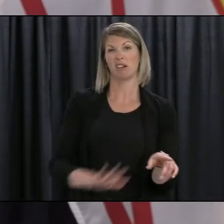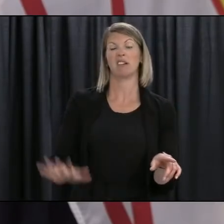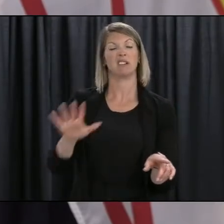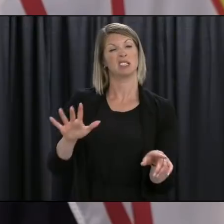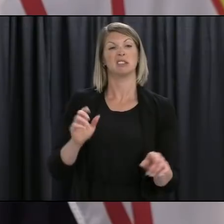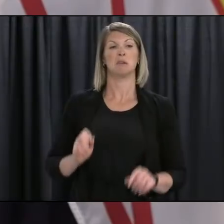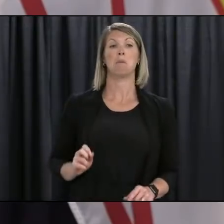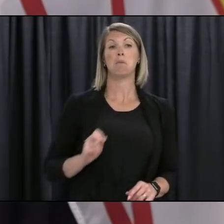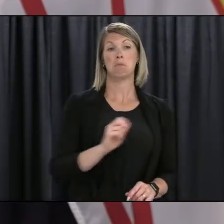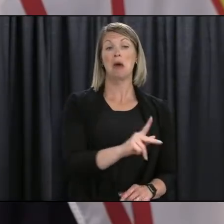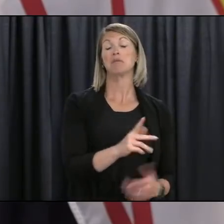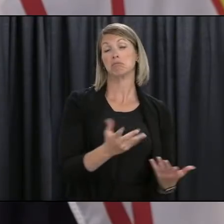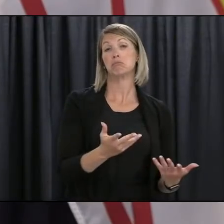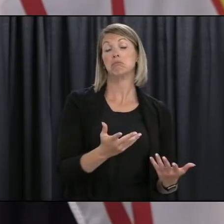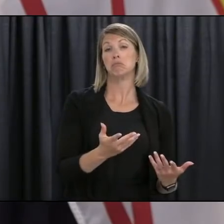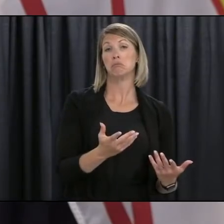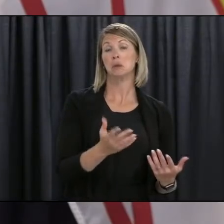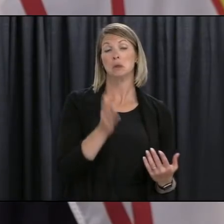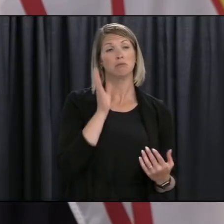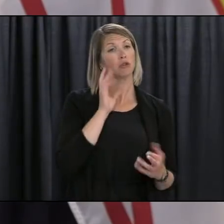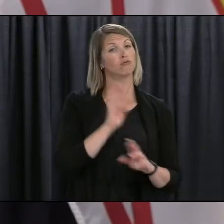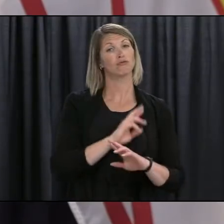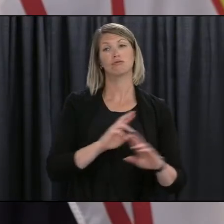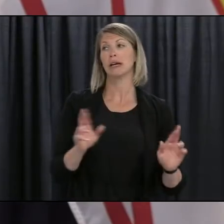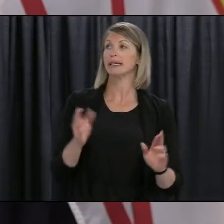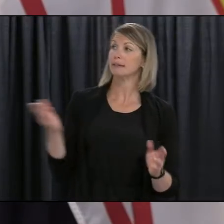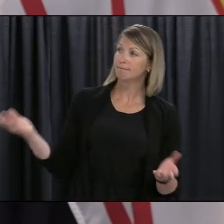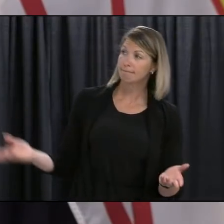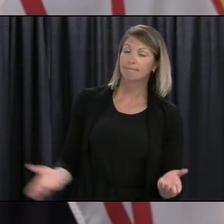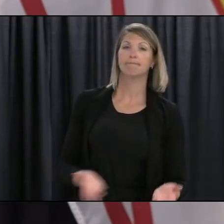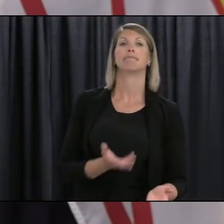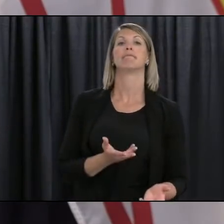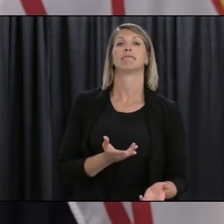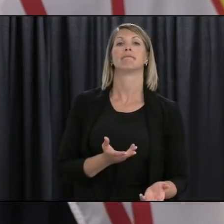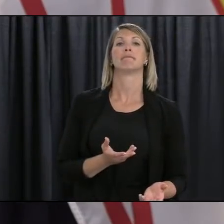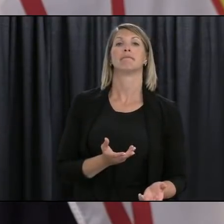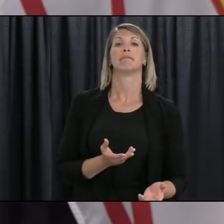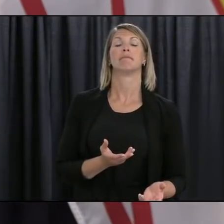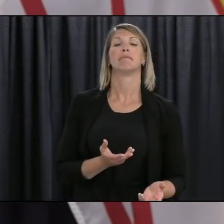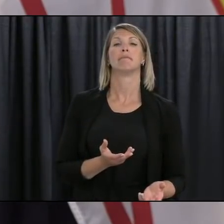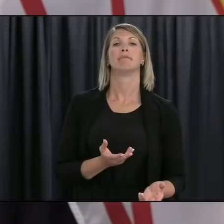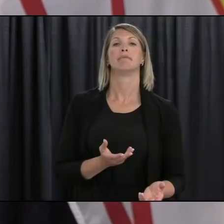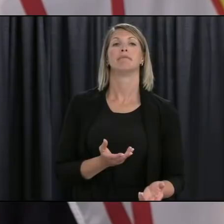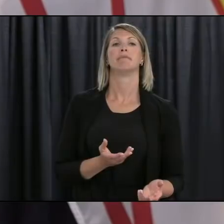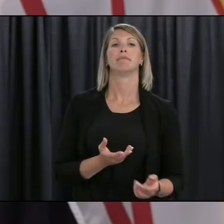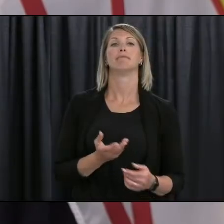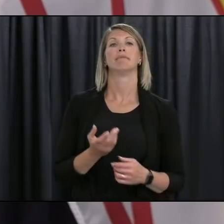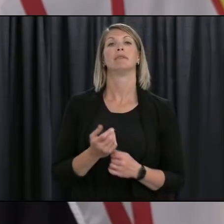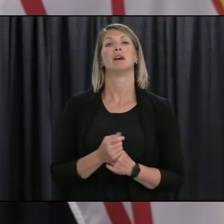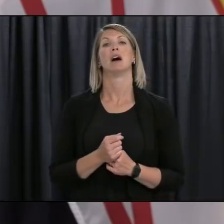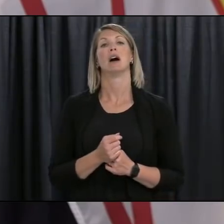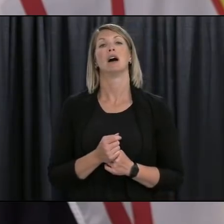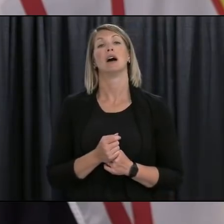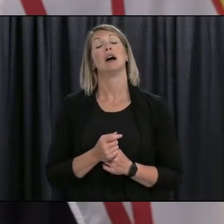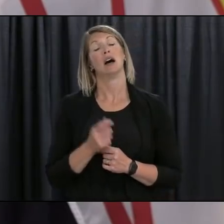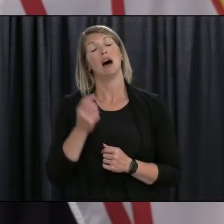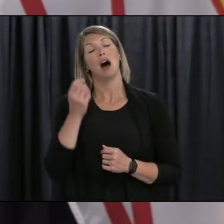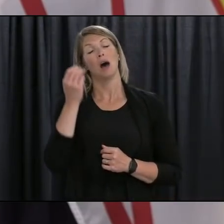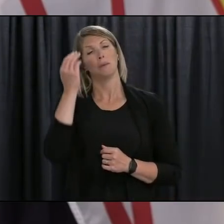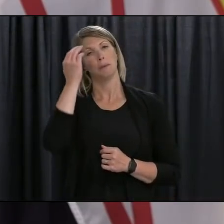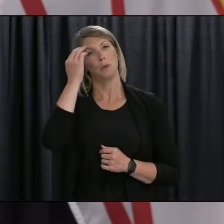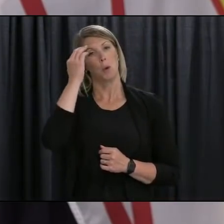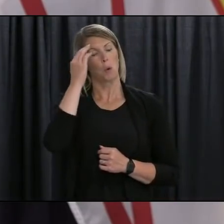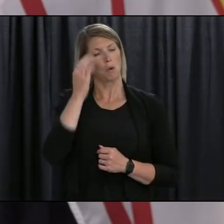for childcare spaces within the province, but we're always, want to look, it's one of the, I guess is one of the underlying things in